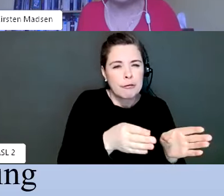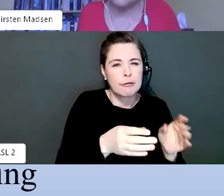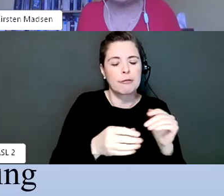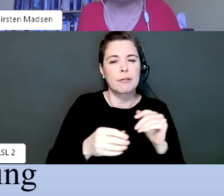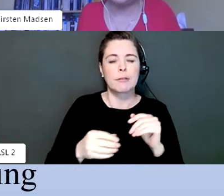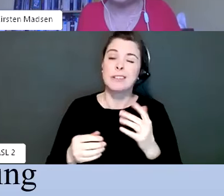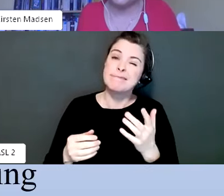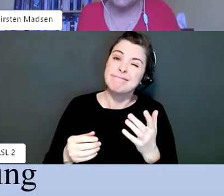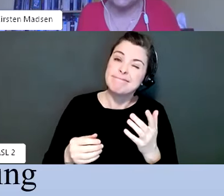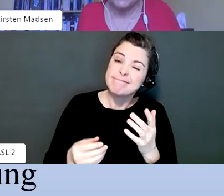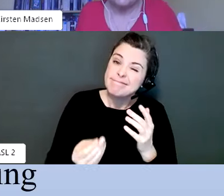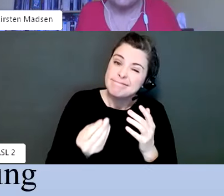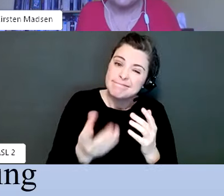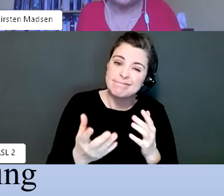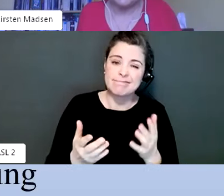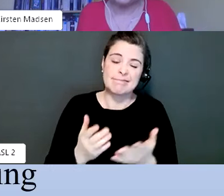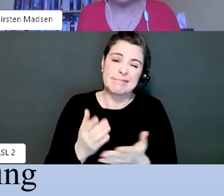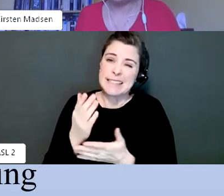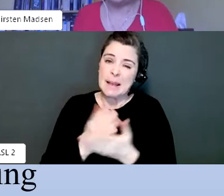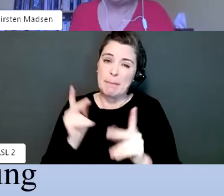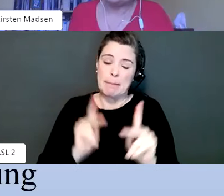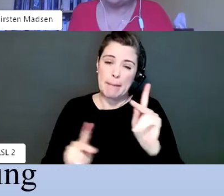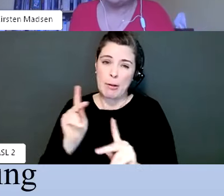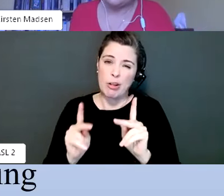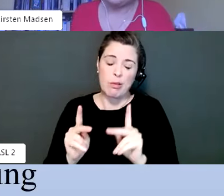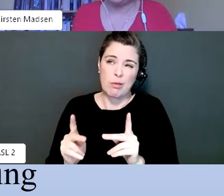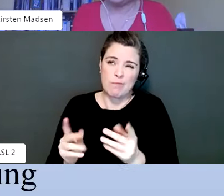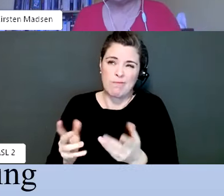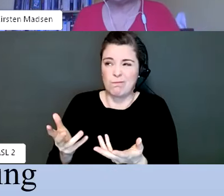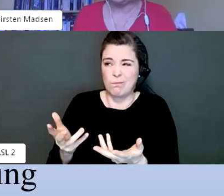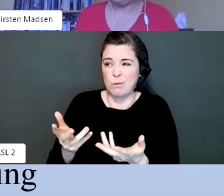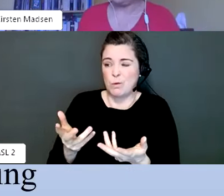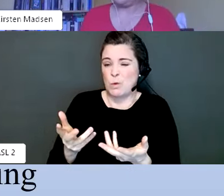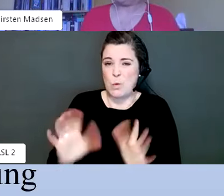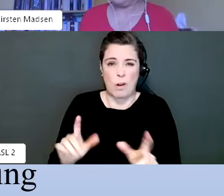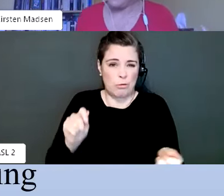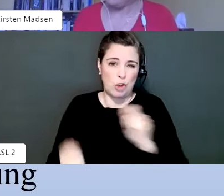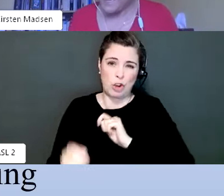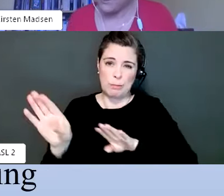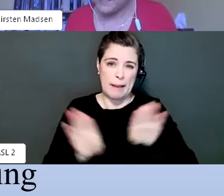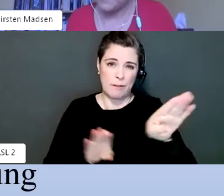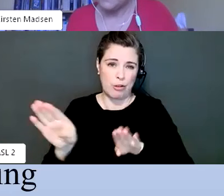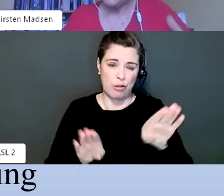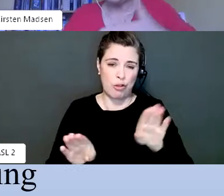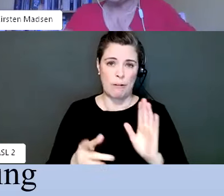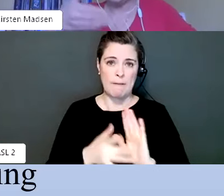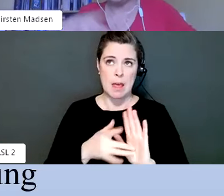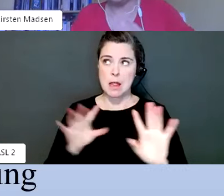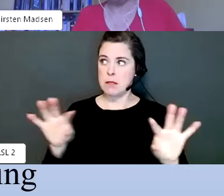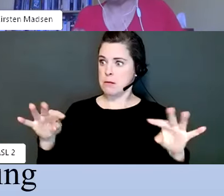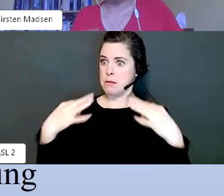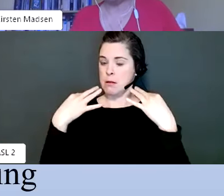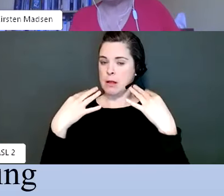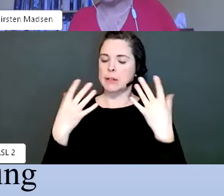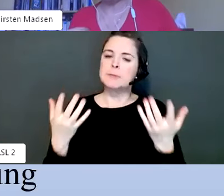going to want to attend a session that is alternatives to bullying behavior because then they feel that they might be outed. So